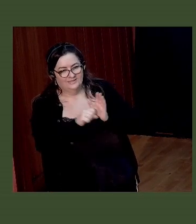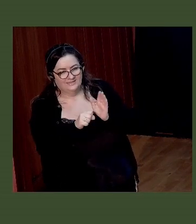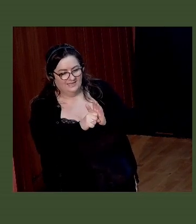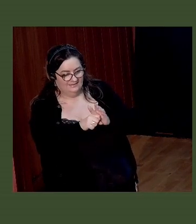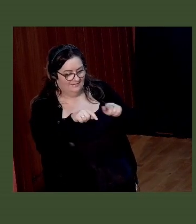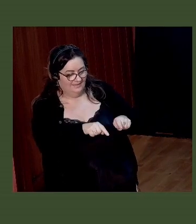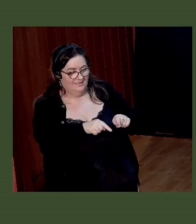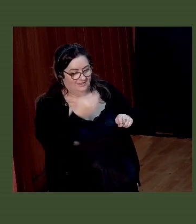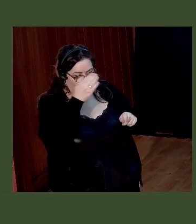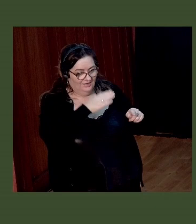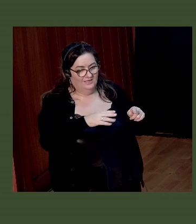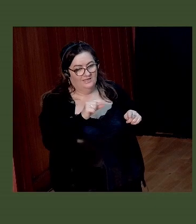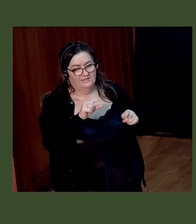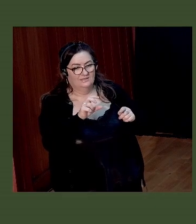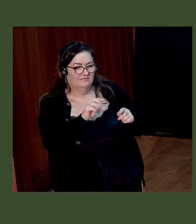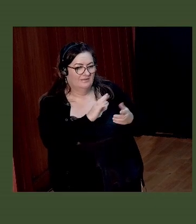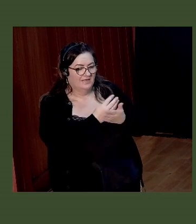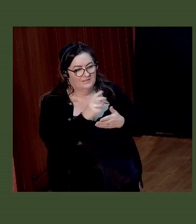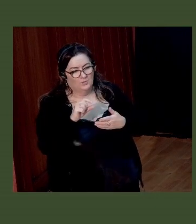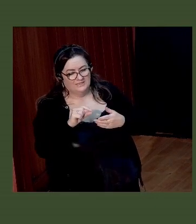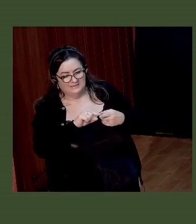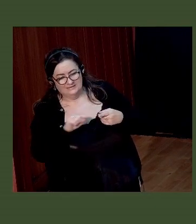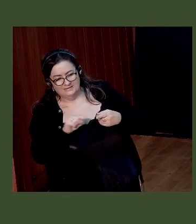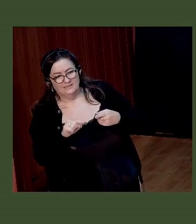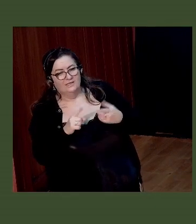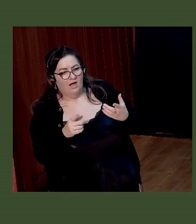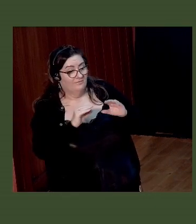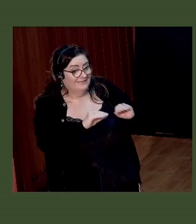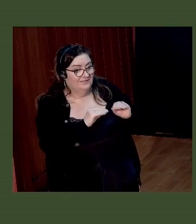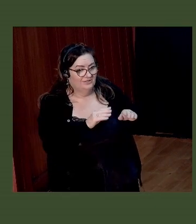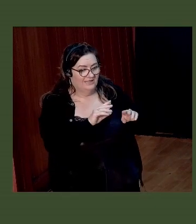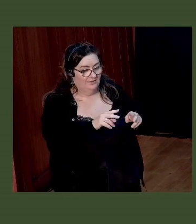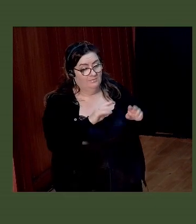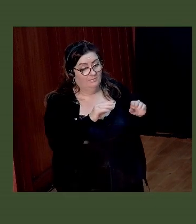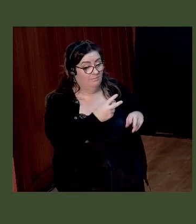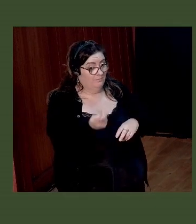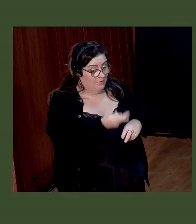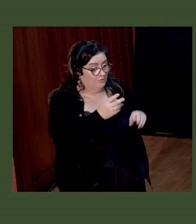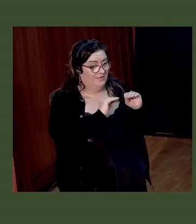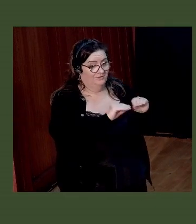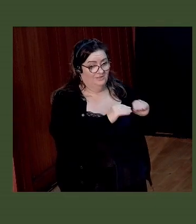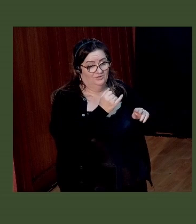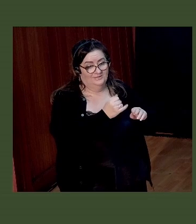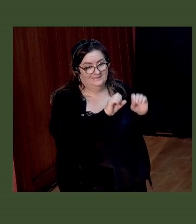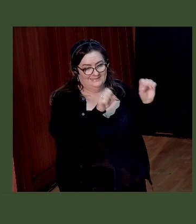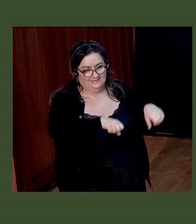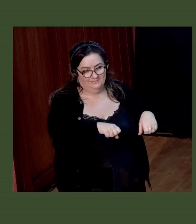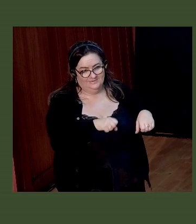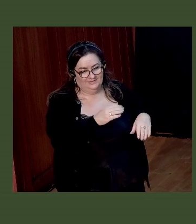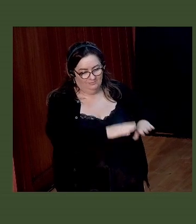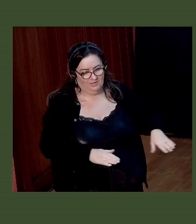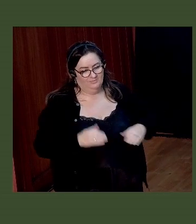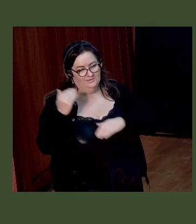and Northern Ireland in the 1920s and the challenges of teaching the language in both educational systems. In